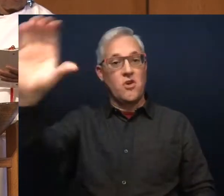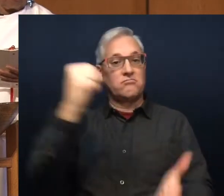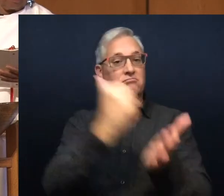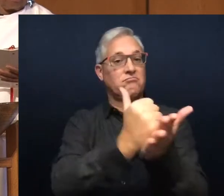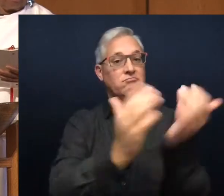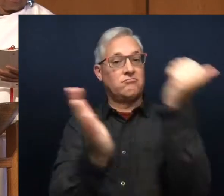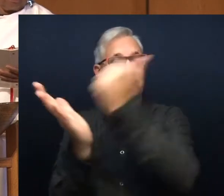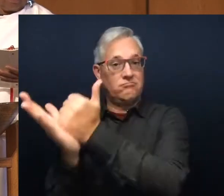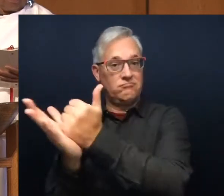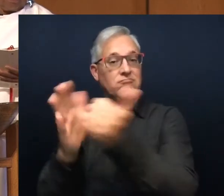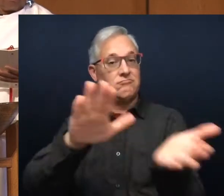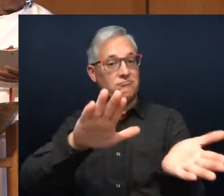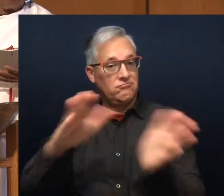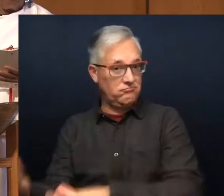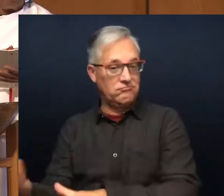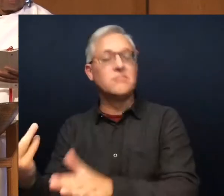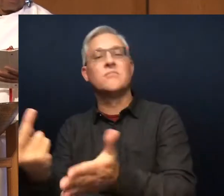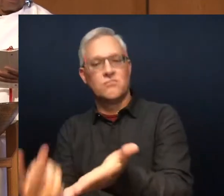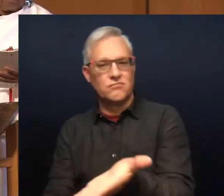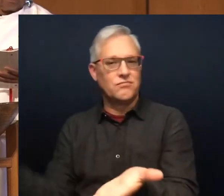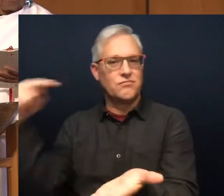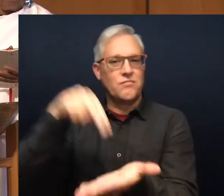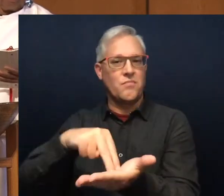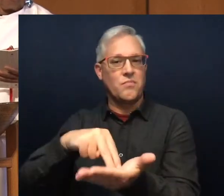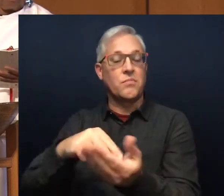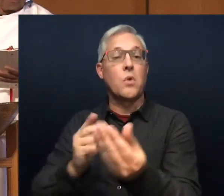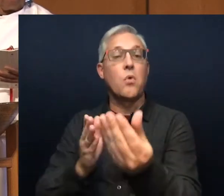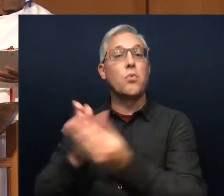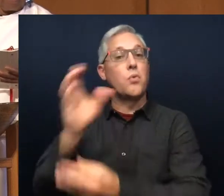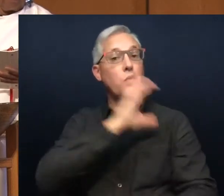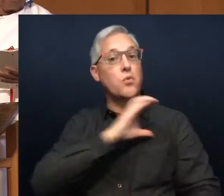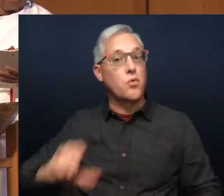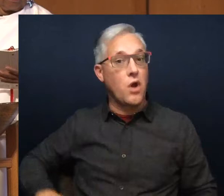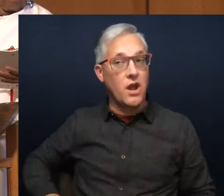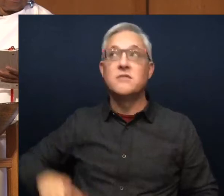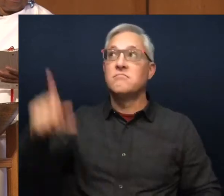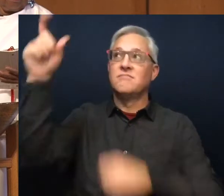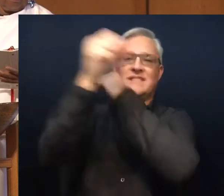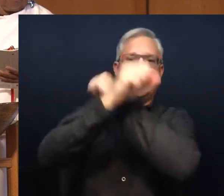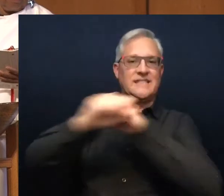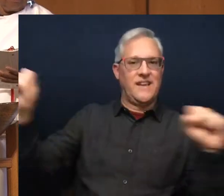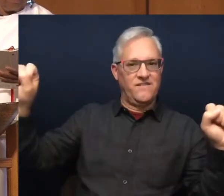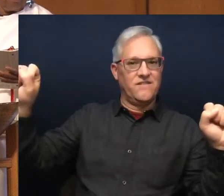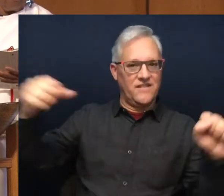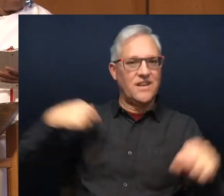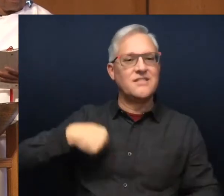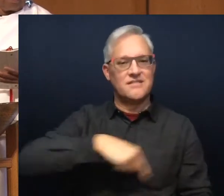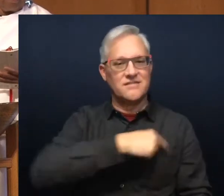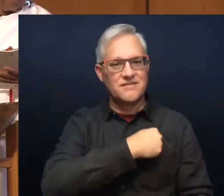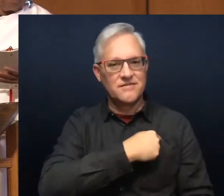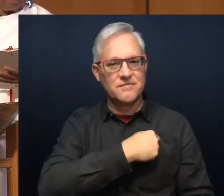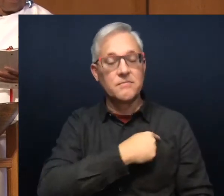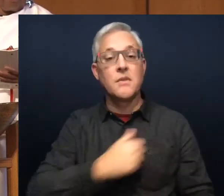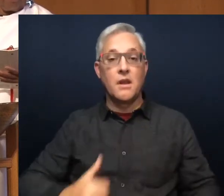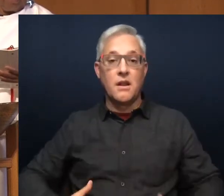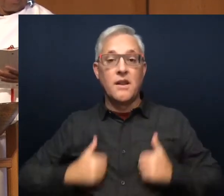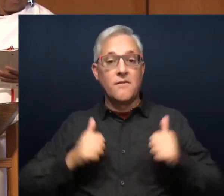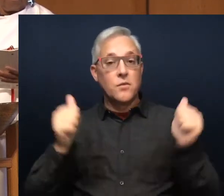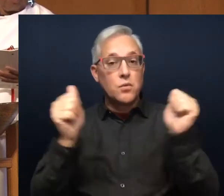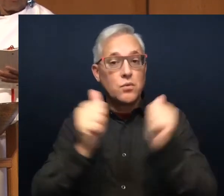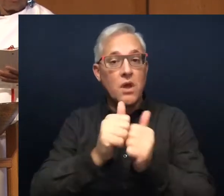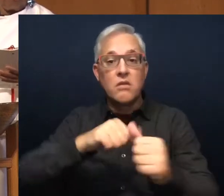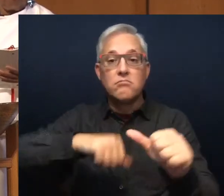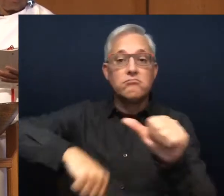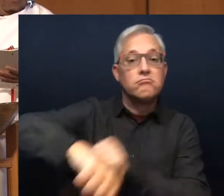his resurrection. And through Christ, we are saved by grace. We live our life together